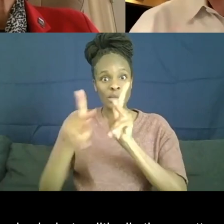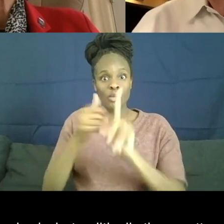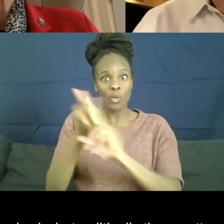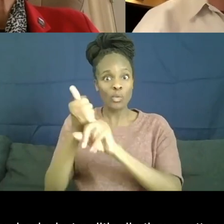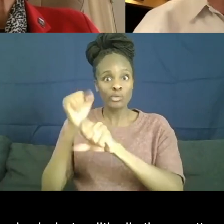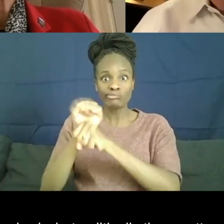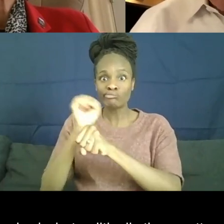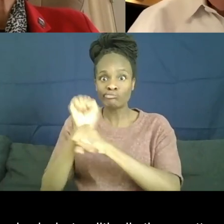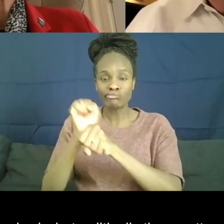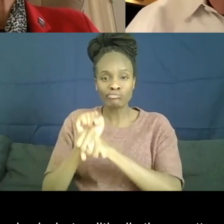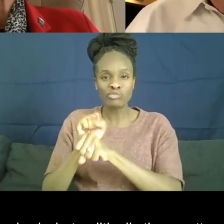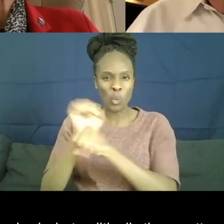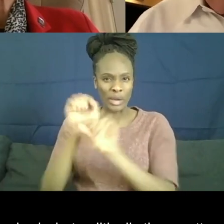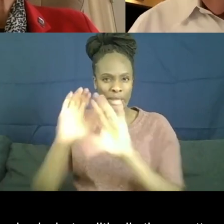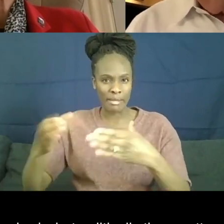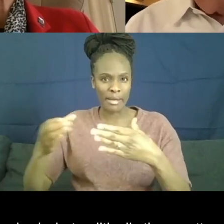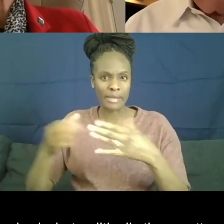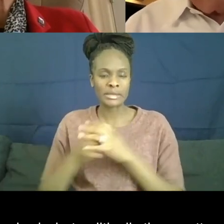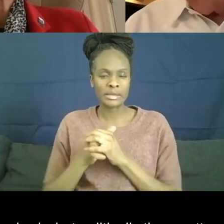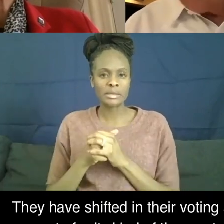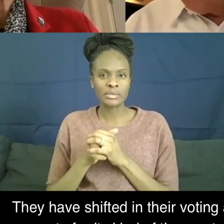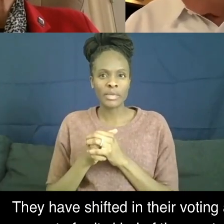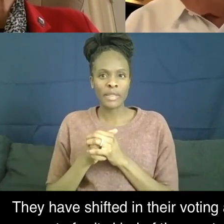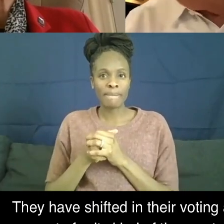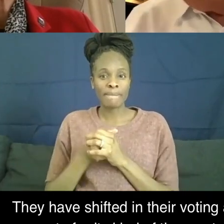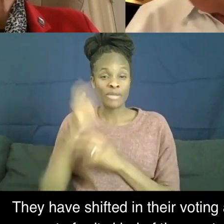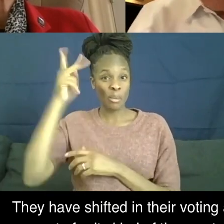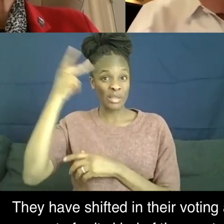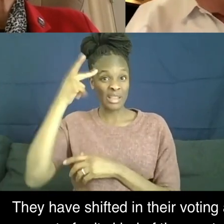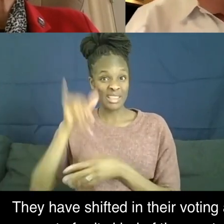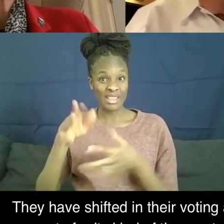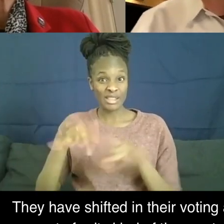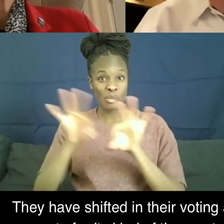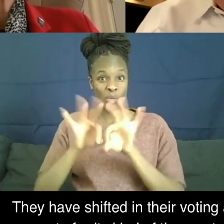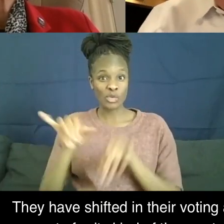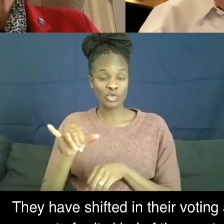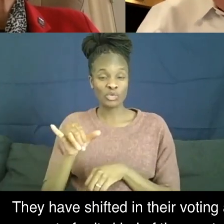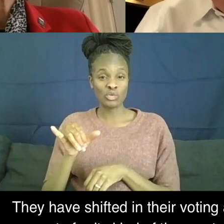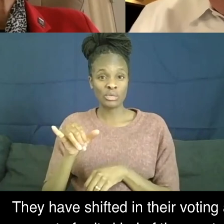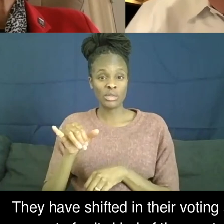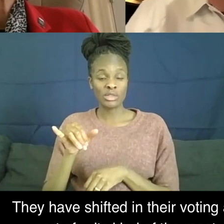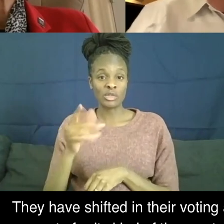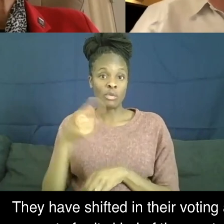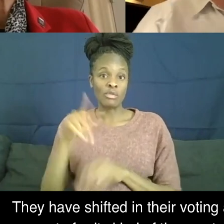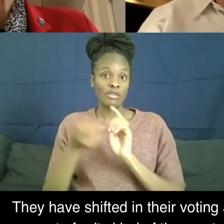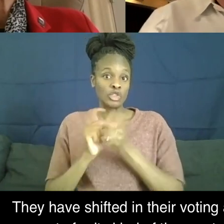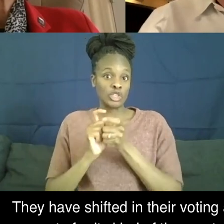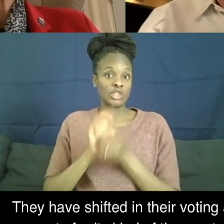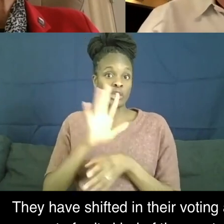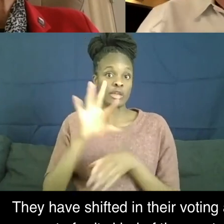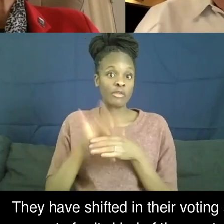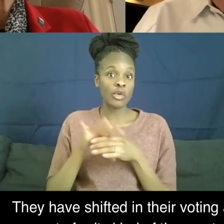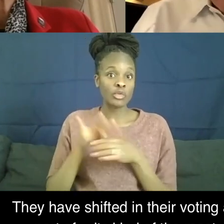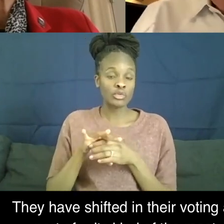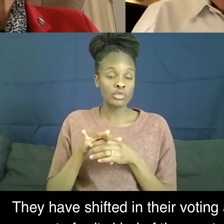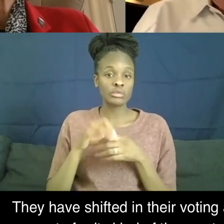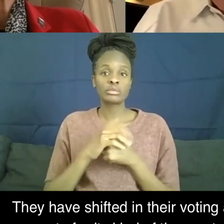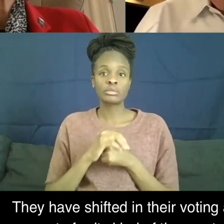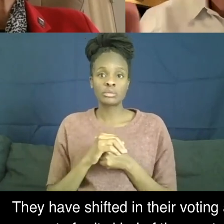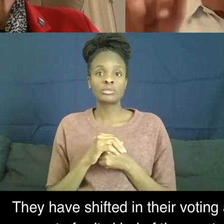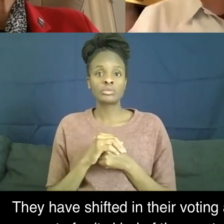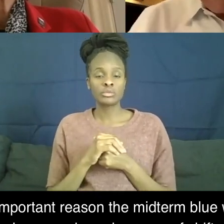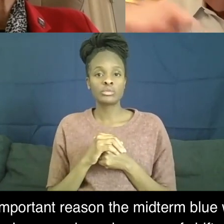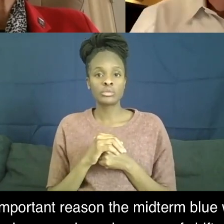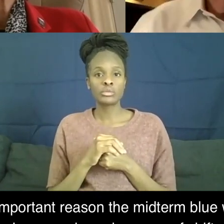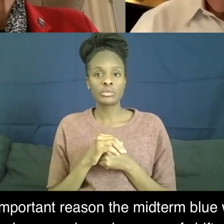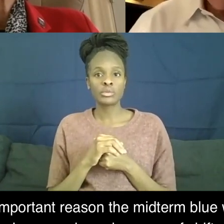uh, but politically, uh, they matter as well. Uh, they have shifted, uh, in their voting, um, as, you know, as part of, it's